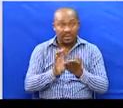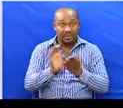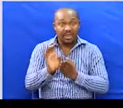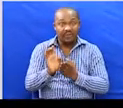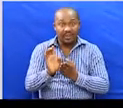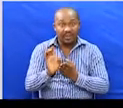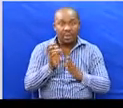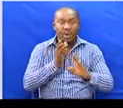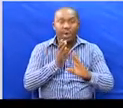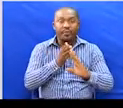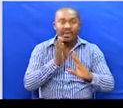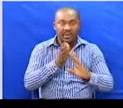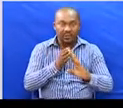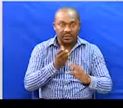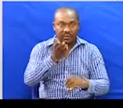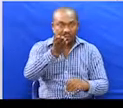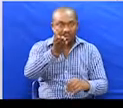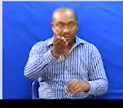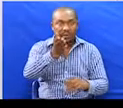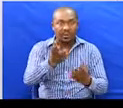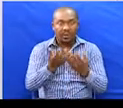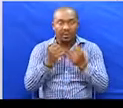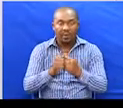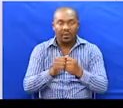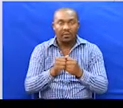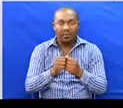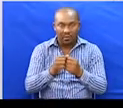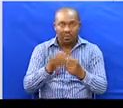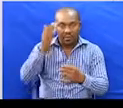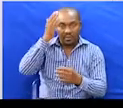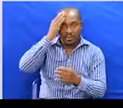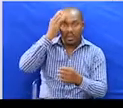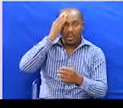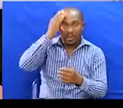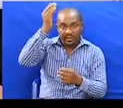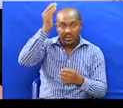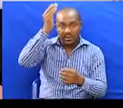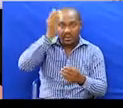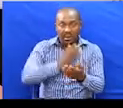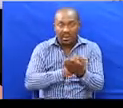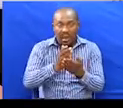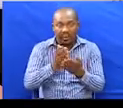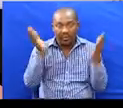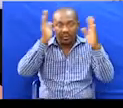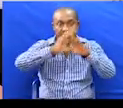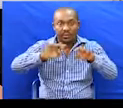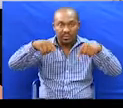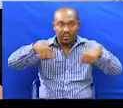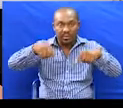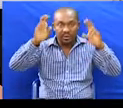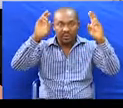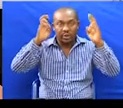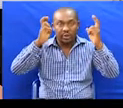objectives that you are required to cover at the end of our lesson. In moving with this topic,